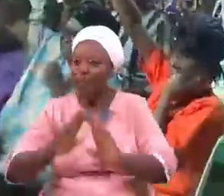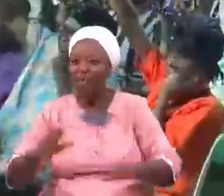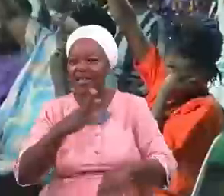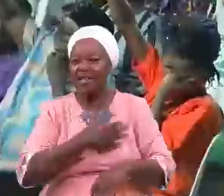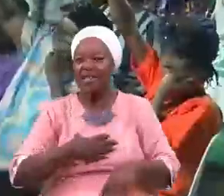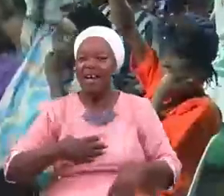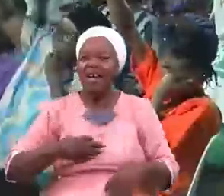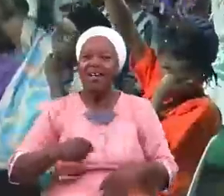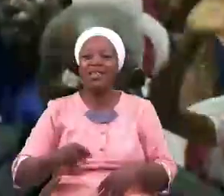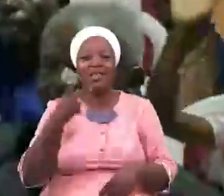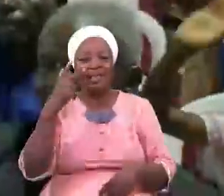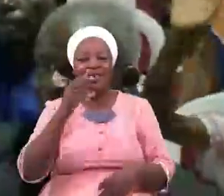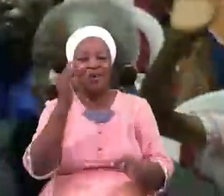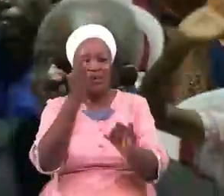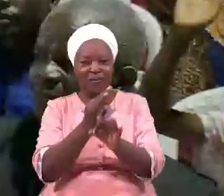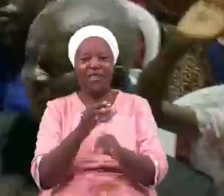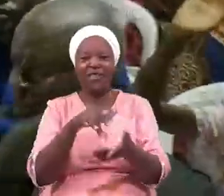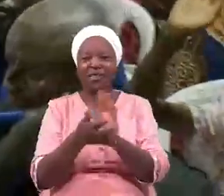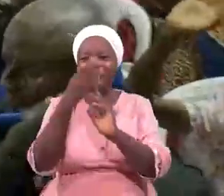thy plague.